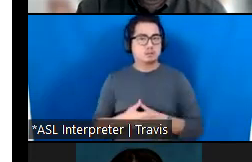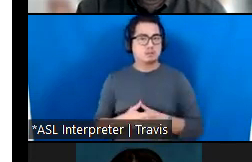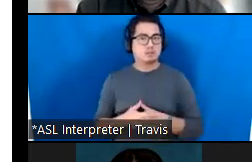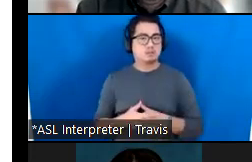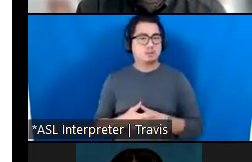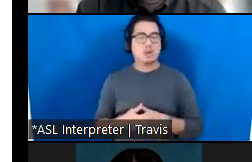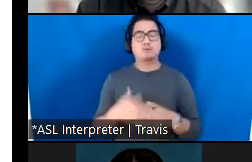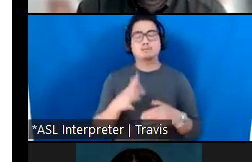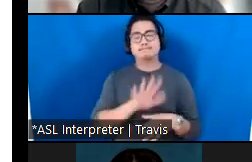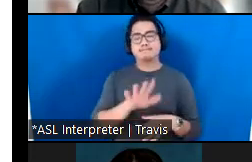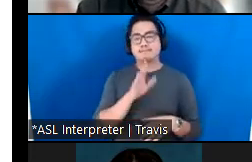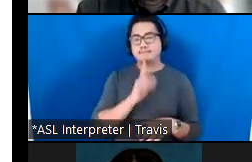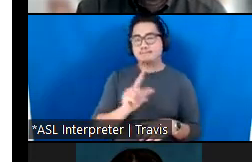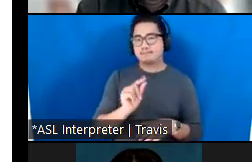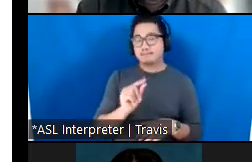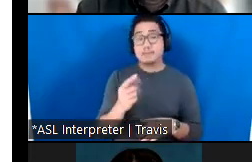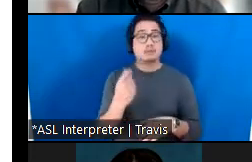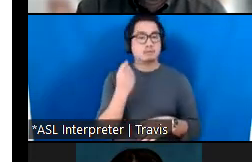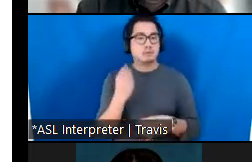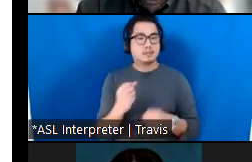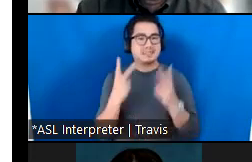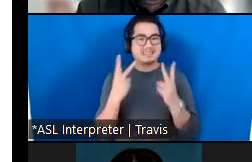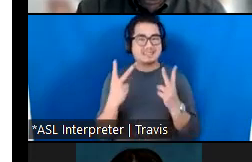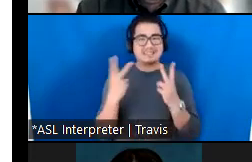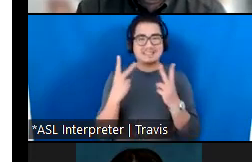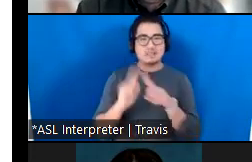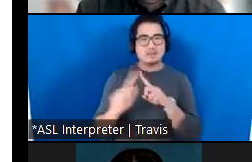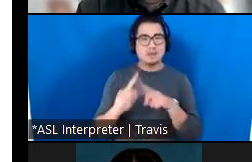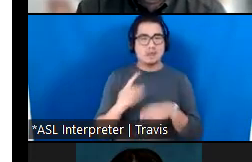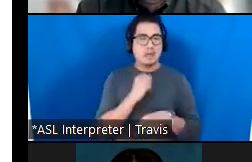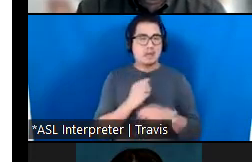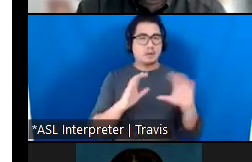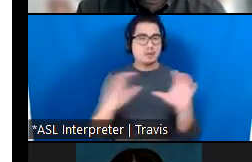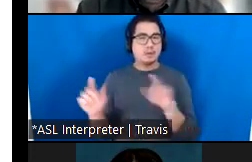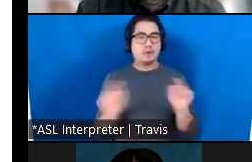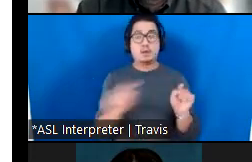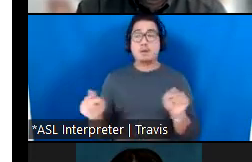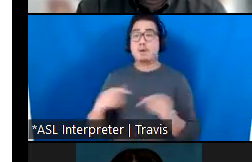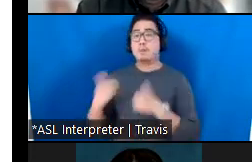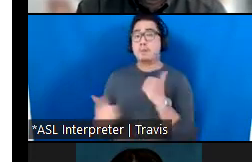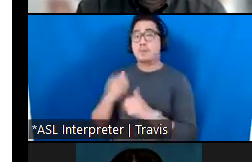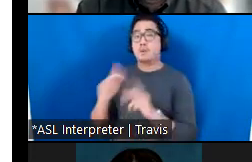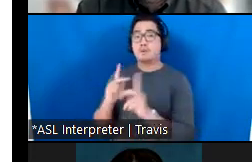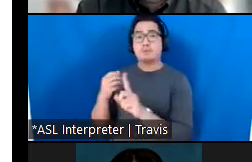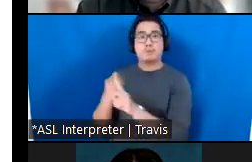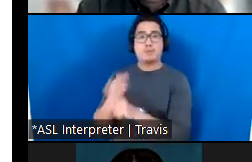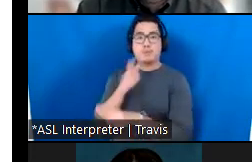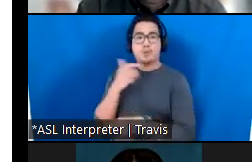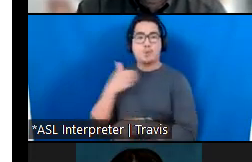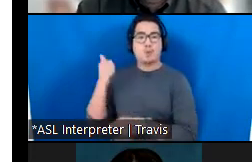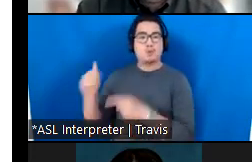that across all age groups, people are impacted, even though among the older populations, there is